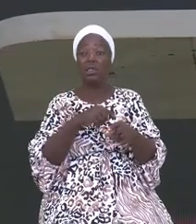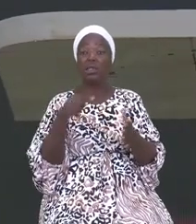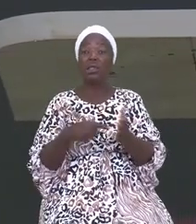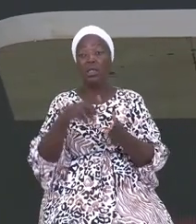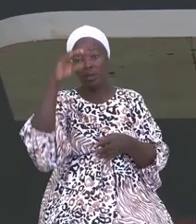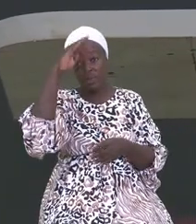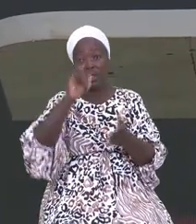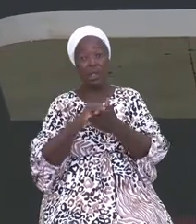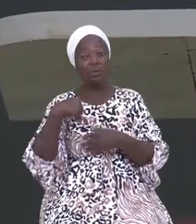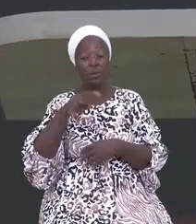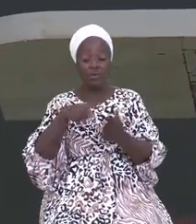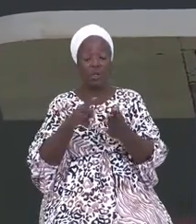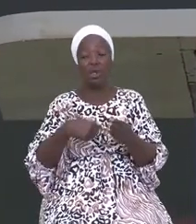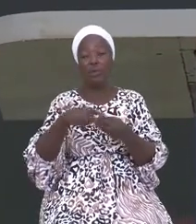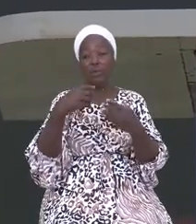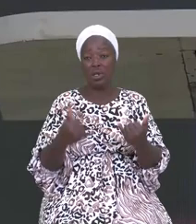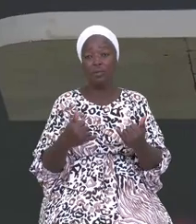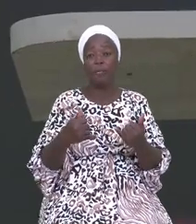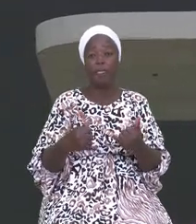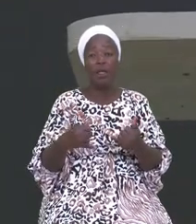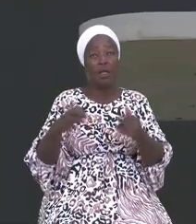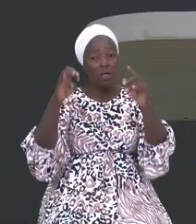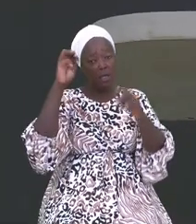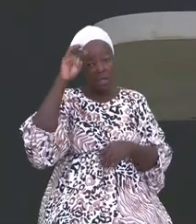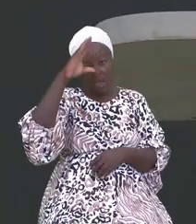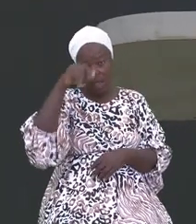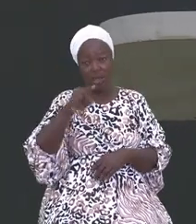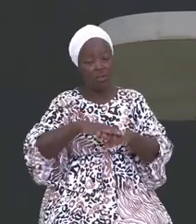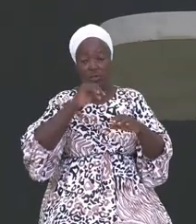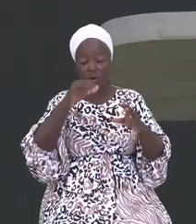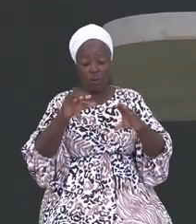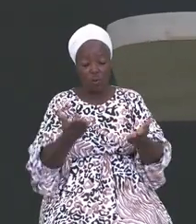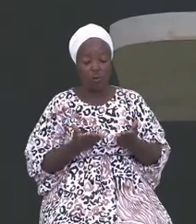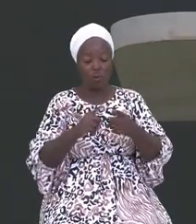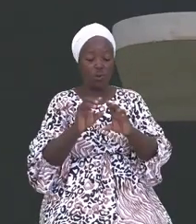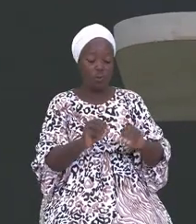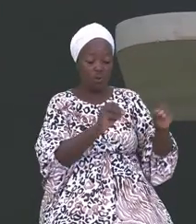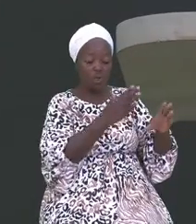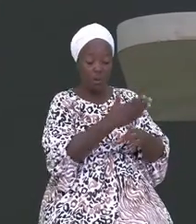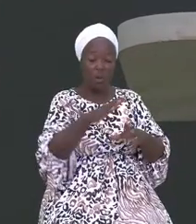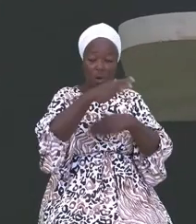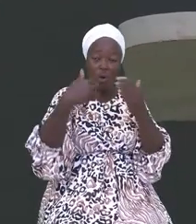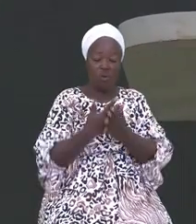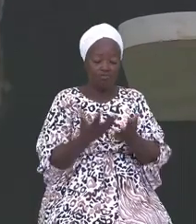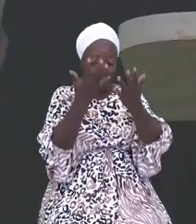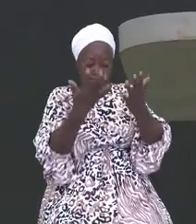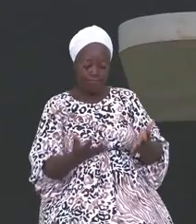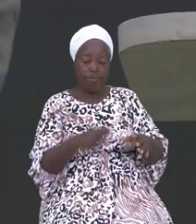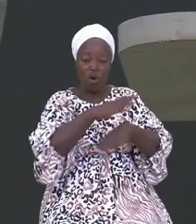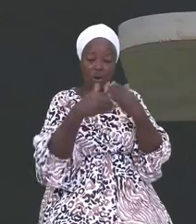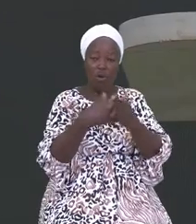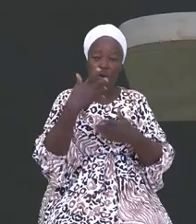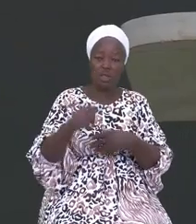that we're reading about, he didn't want to put all the weight, all the load, all the extras, all